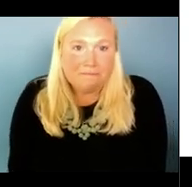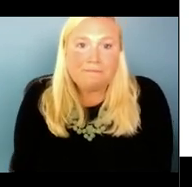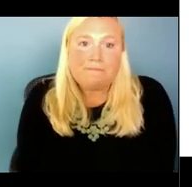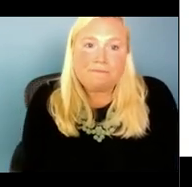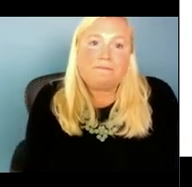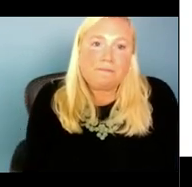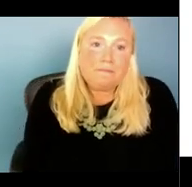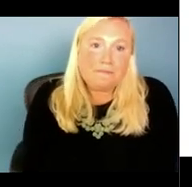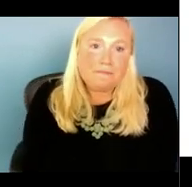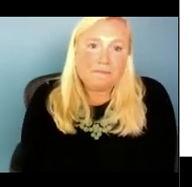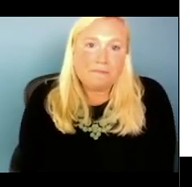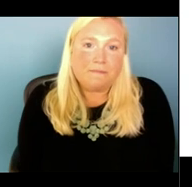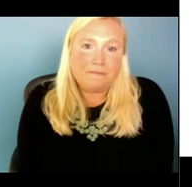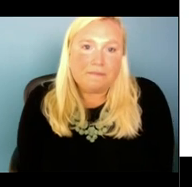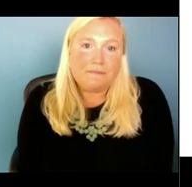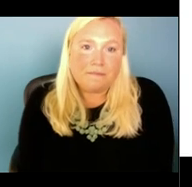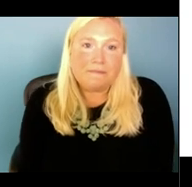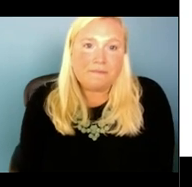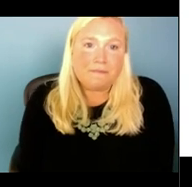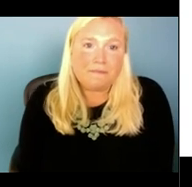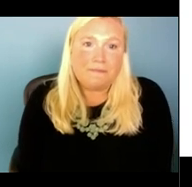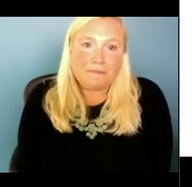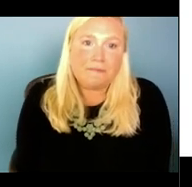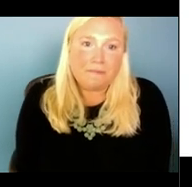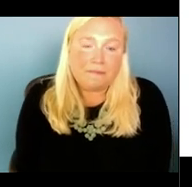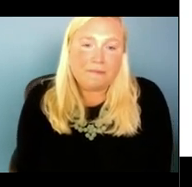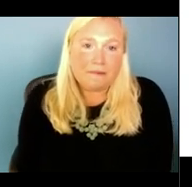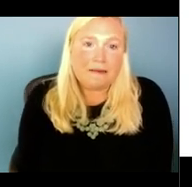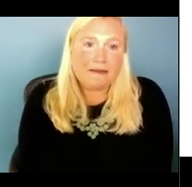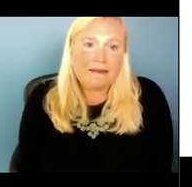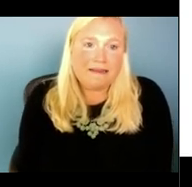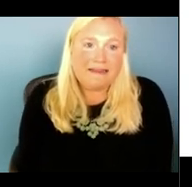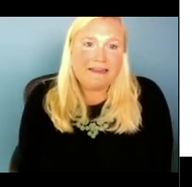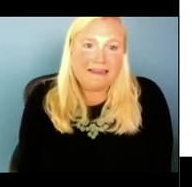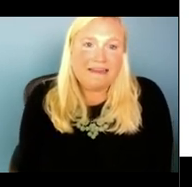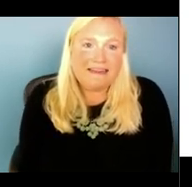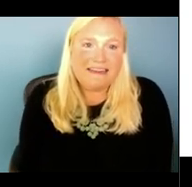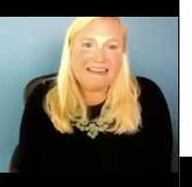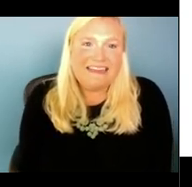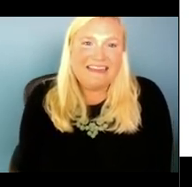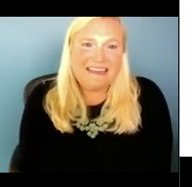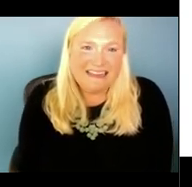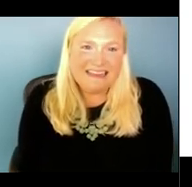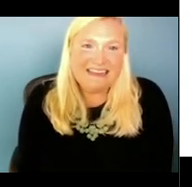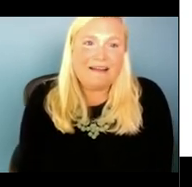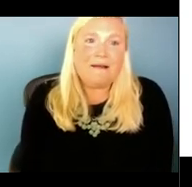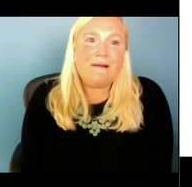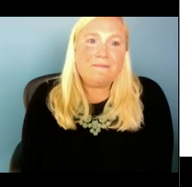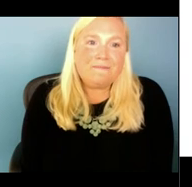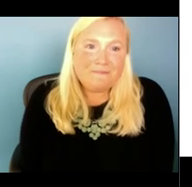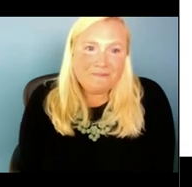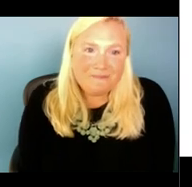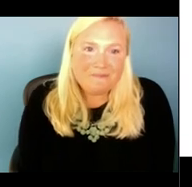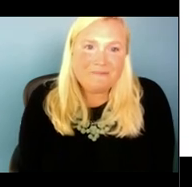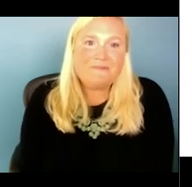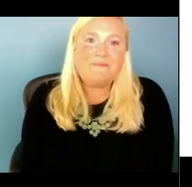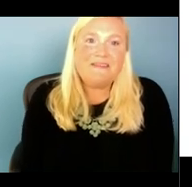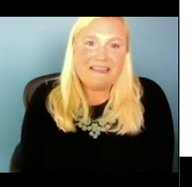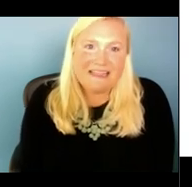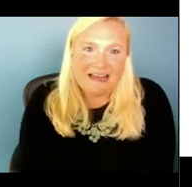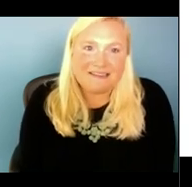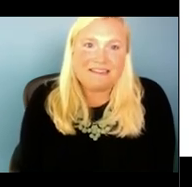for us. Absolutely. And I think the old way of being is uncomfortable, and the new way of being is such a